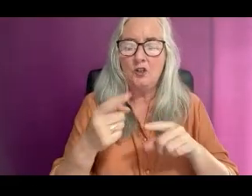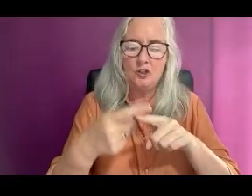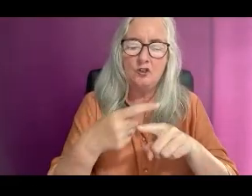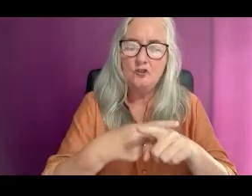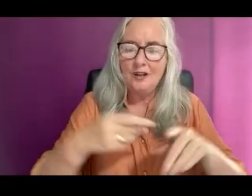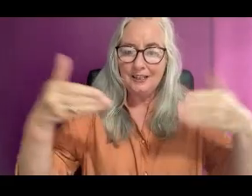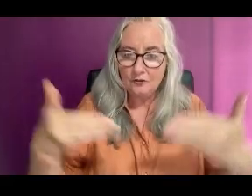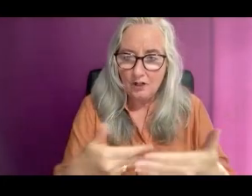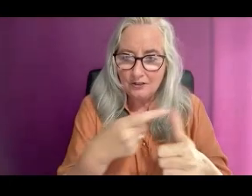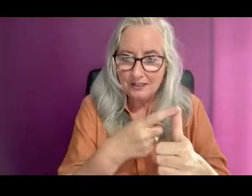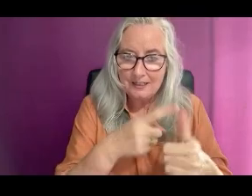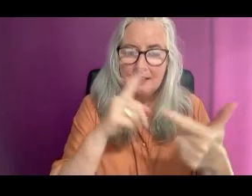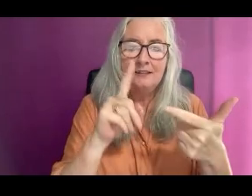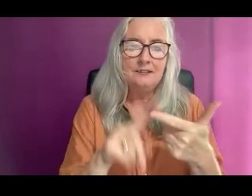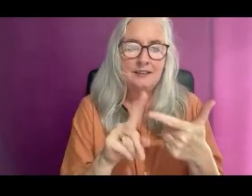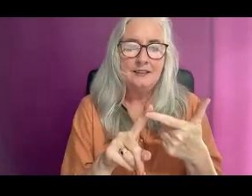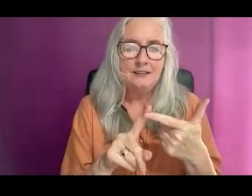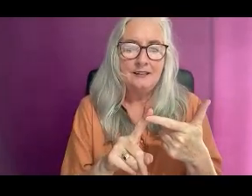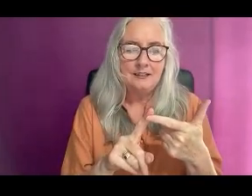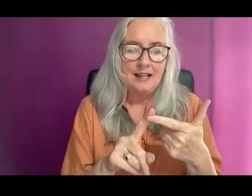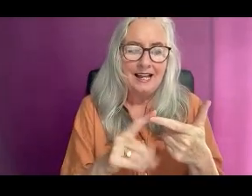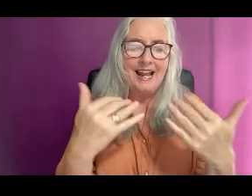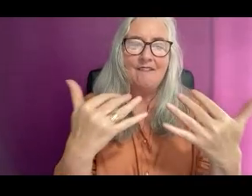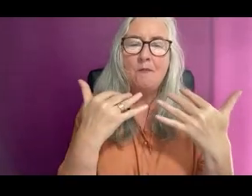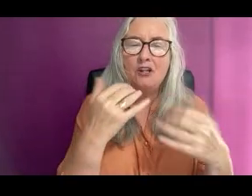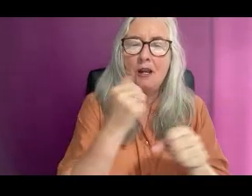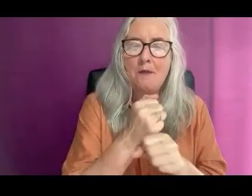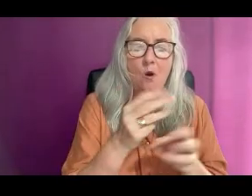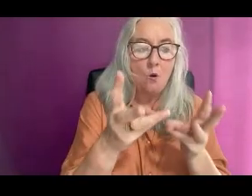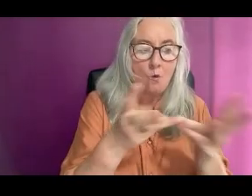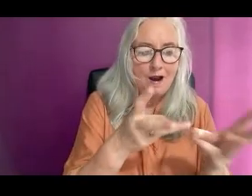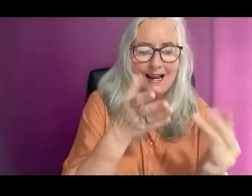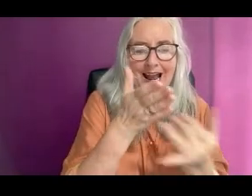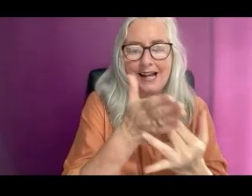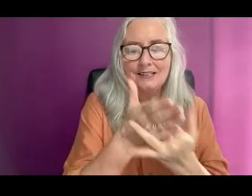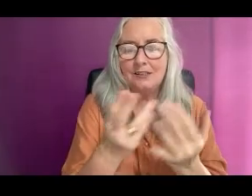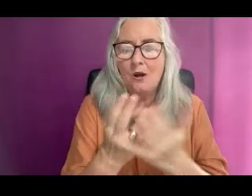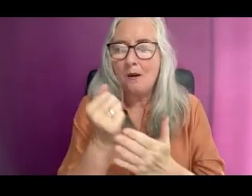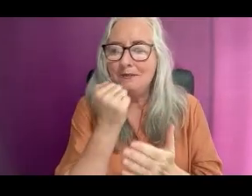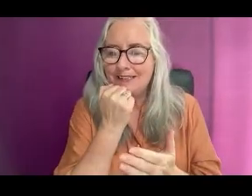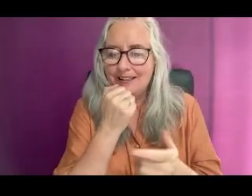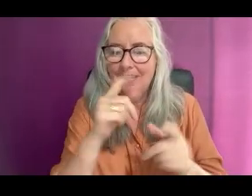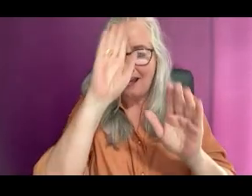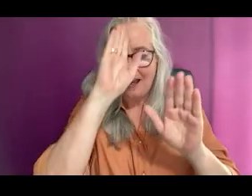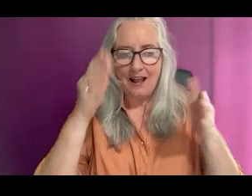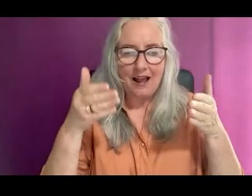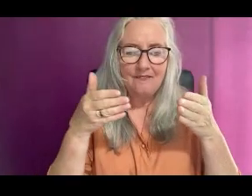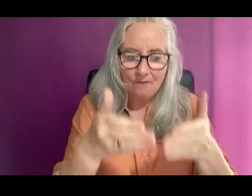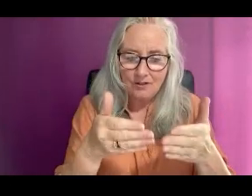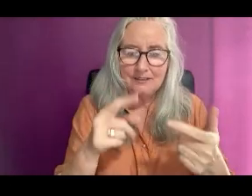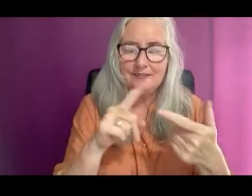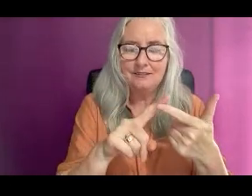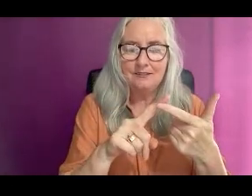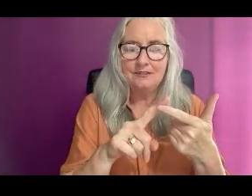introduction, and then it will be followed by information around the work and access scheme, and especially focused on the updates. And then will be a